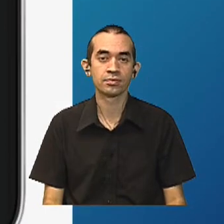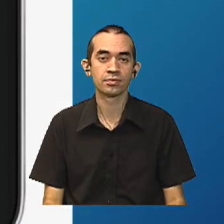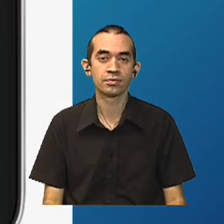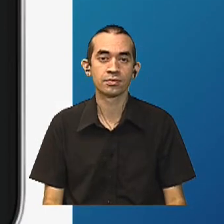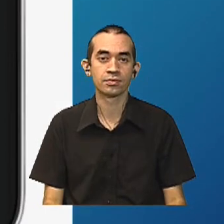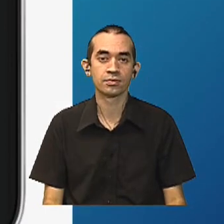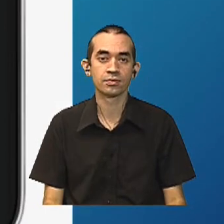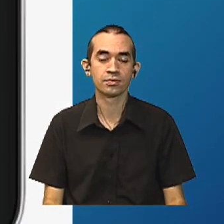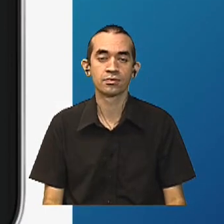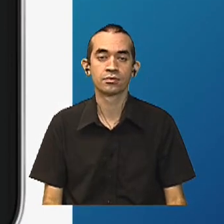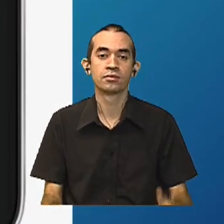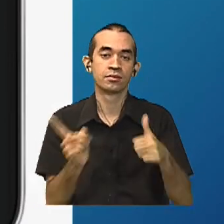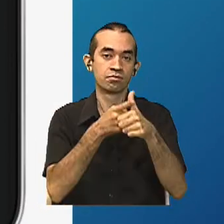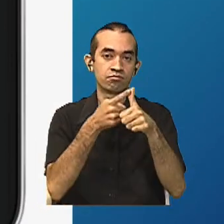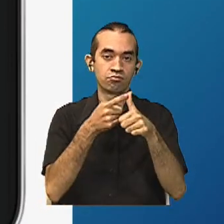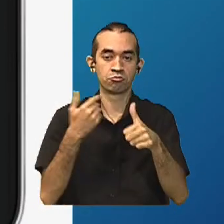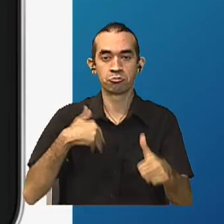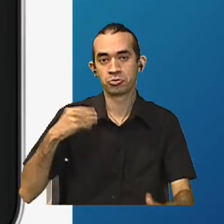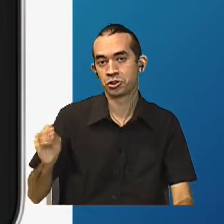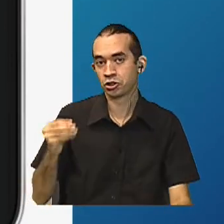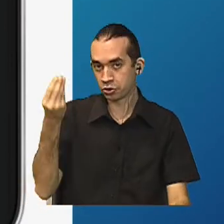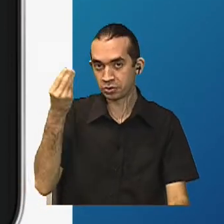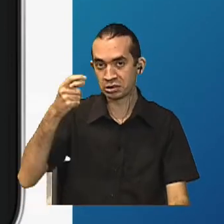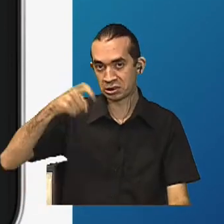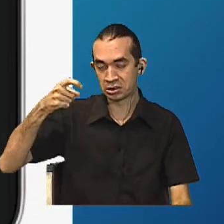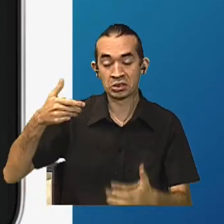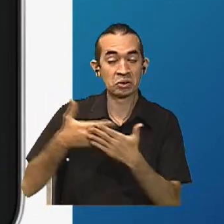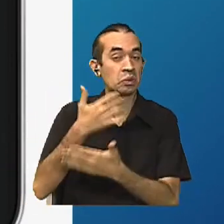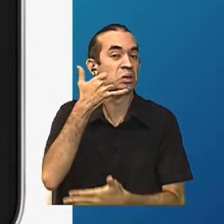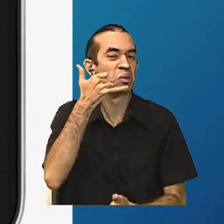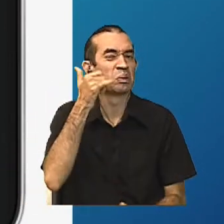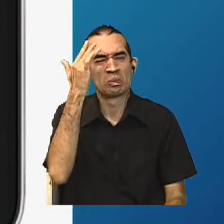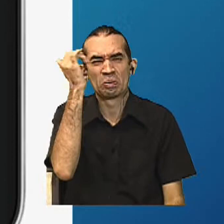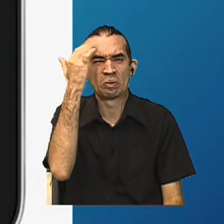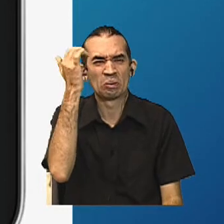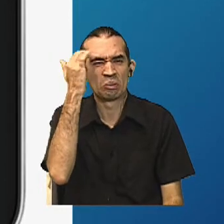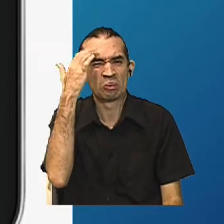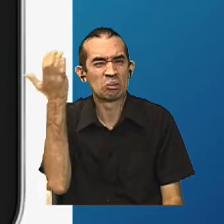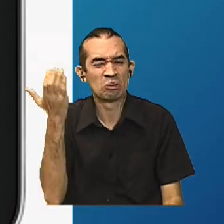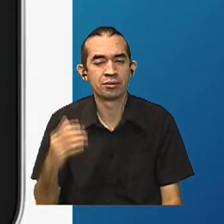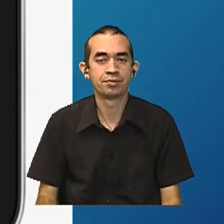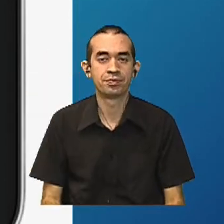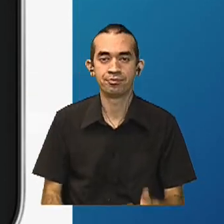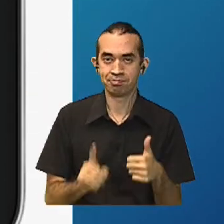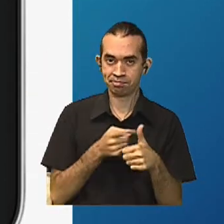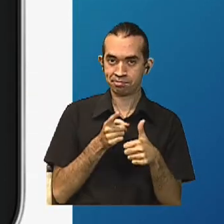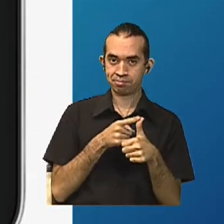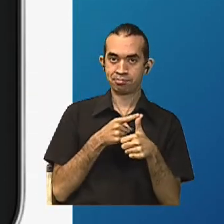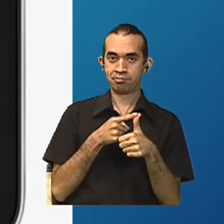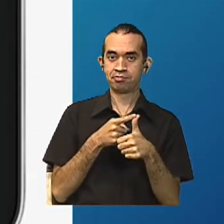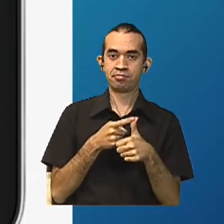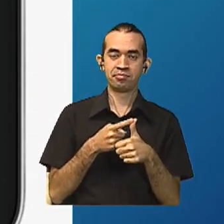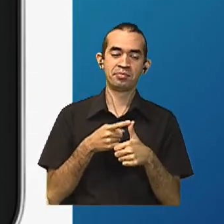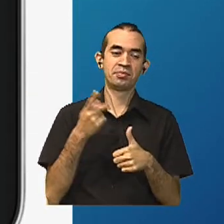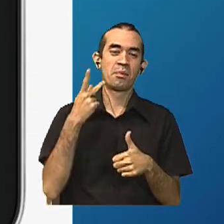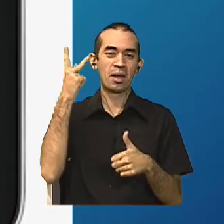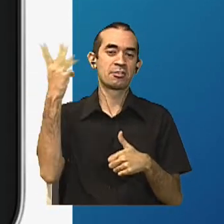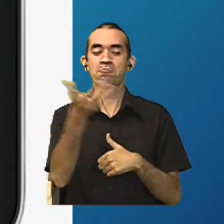First you have the young man needs a new phone because his parents took his last